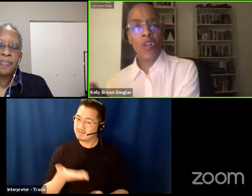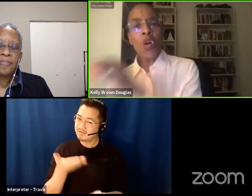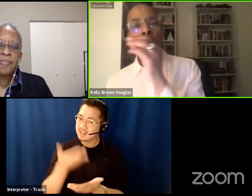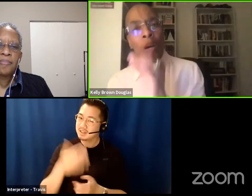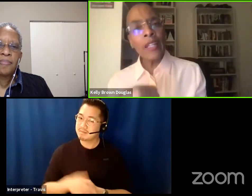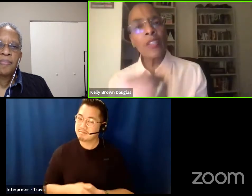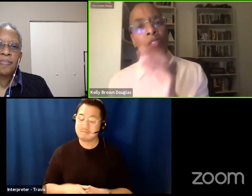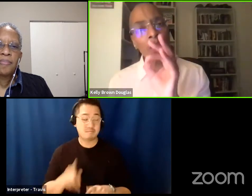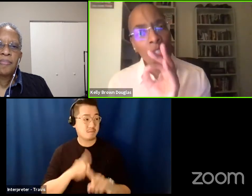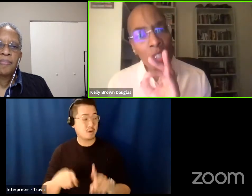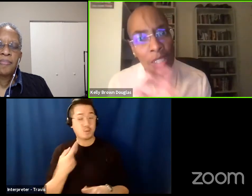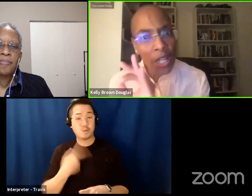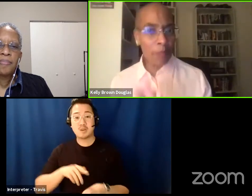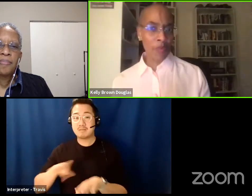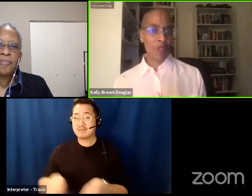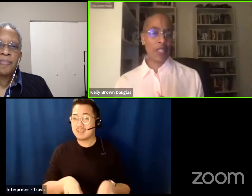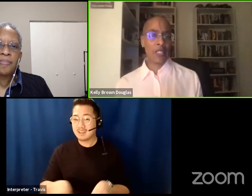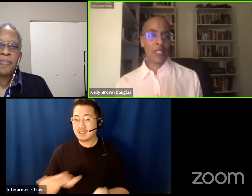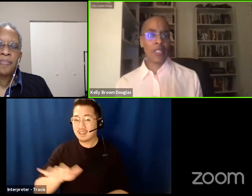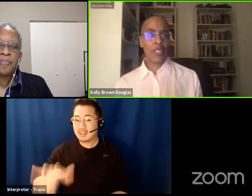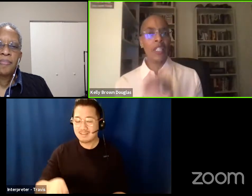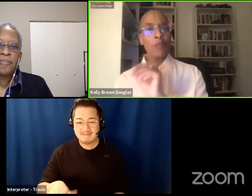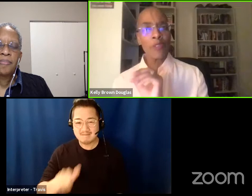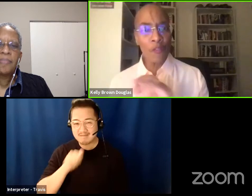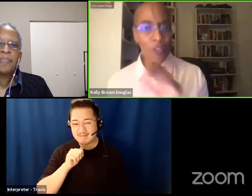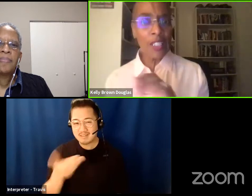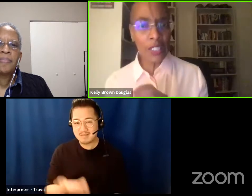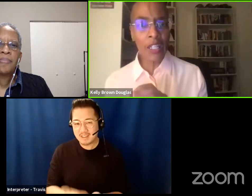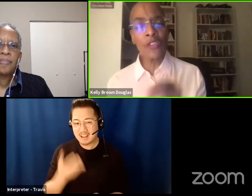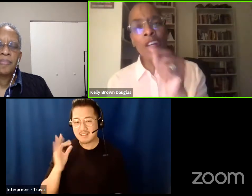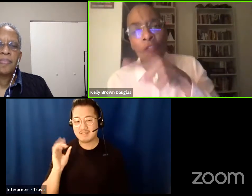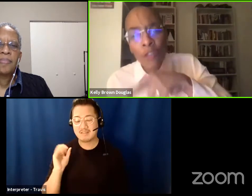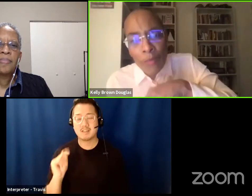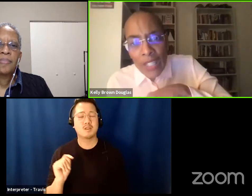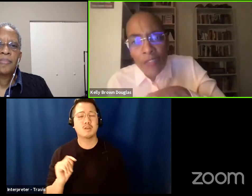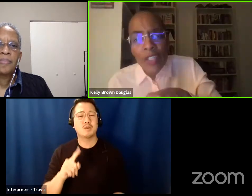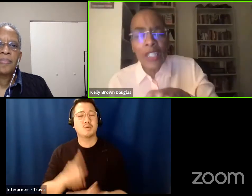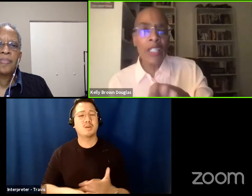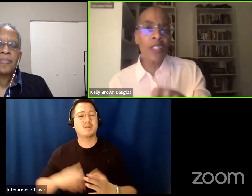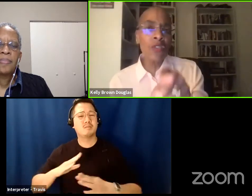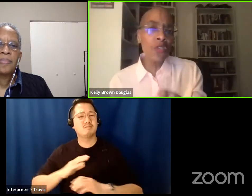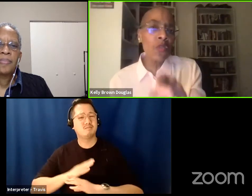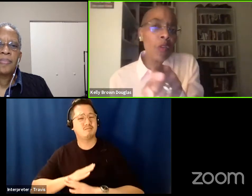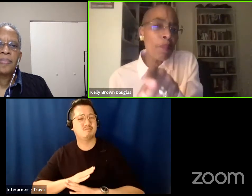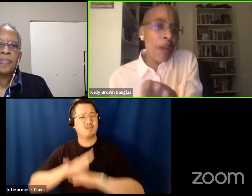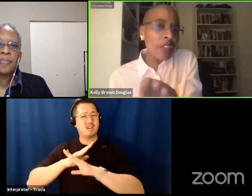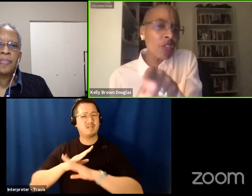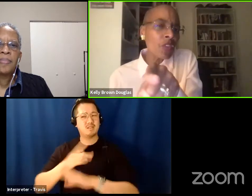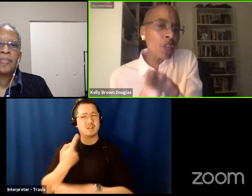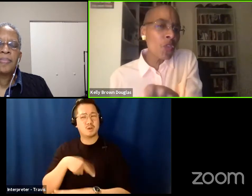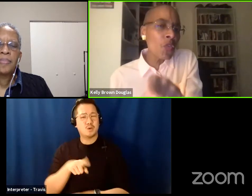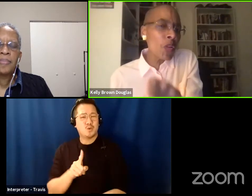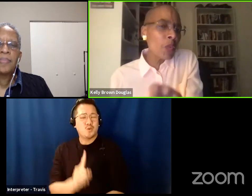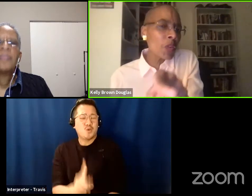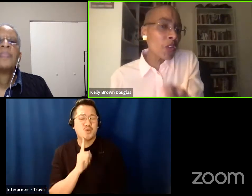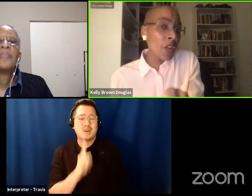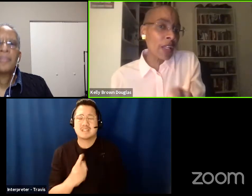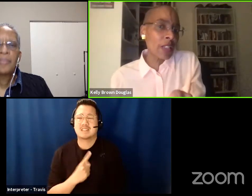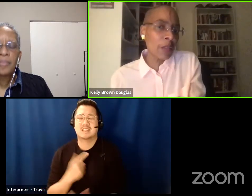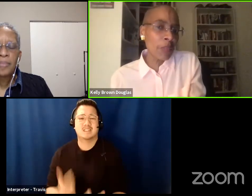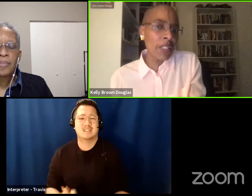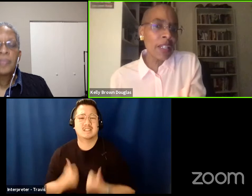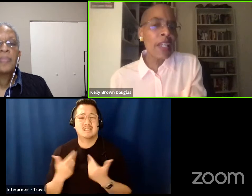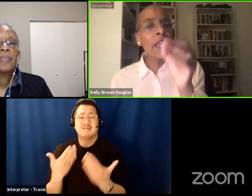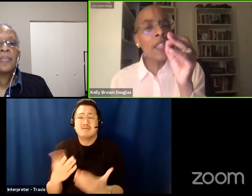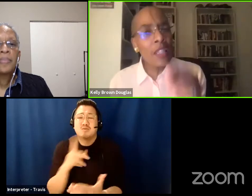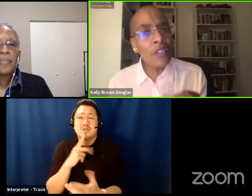fact. What is it that separates us and prevents us from living into the best of who we were